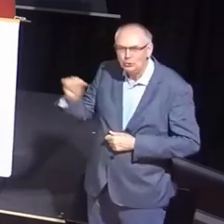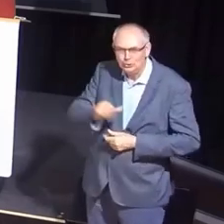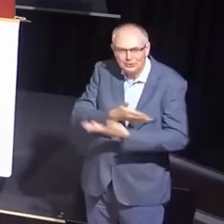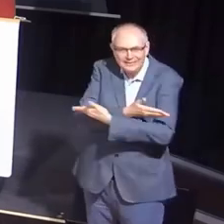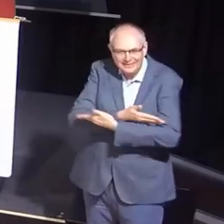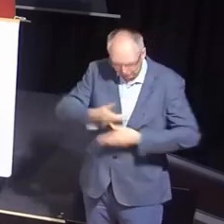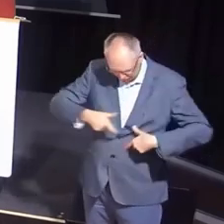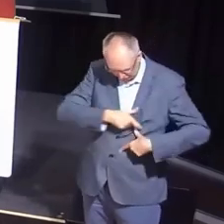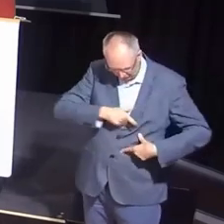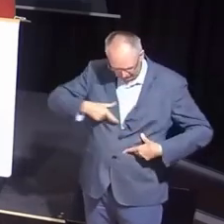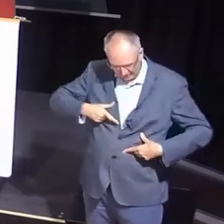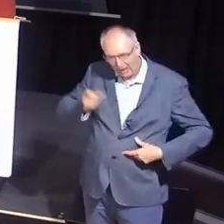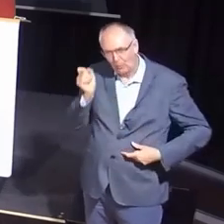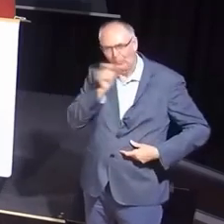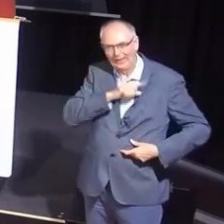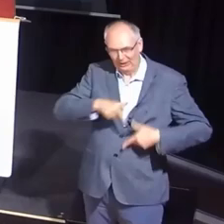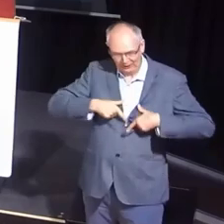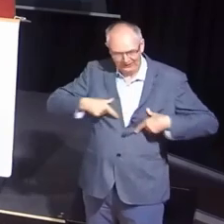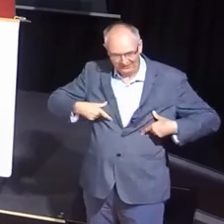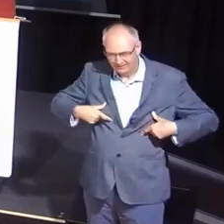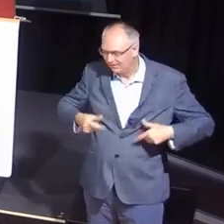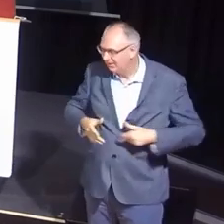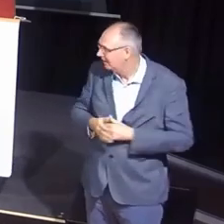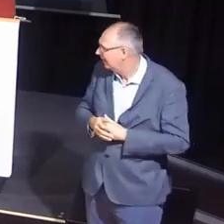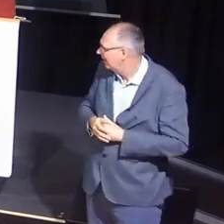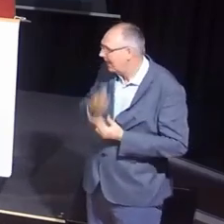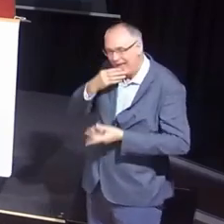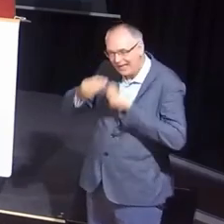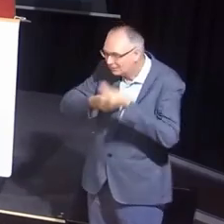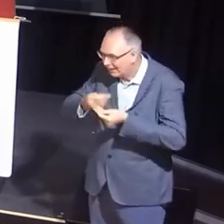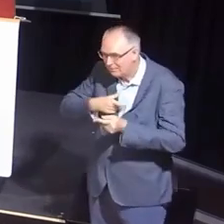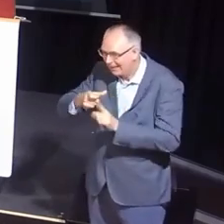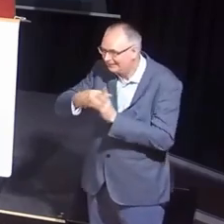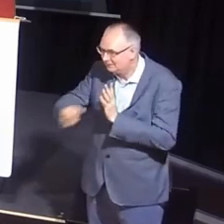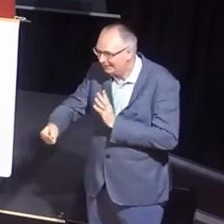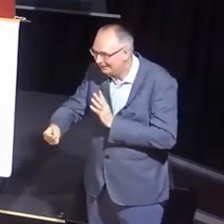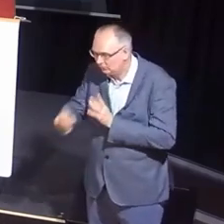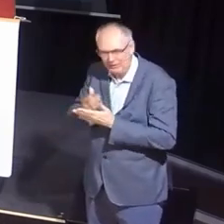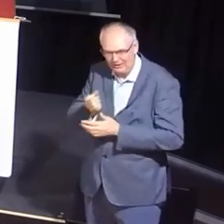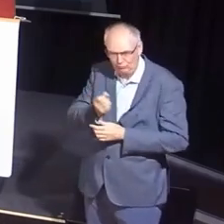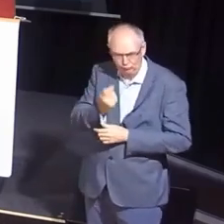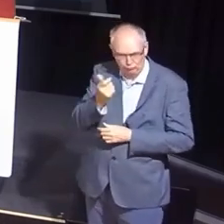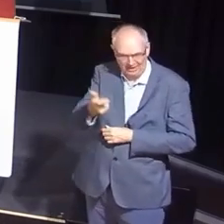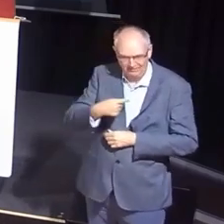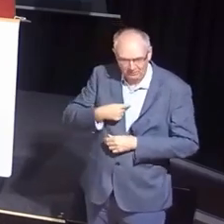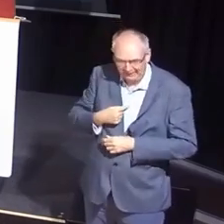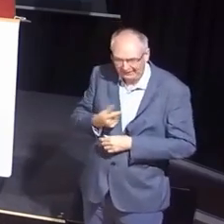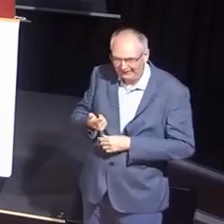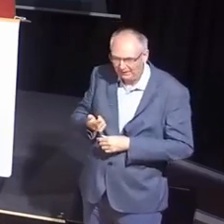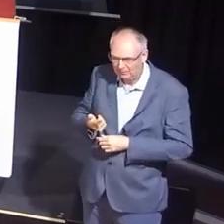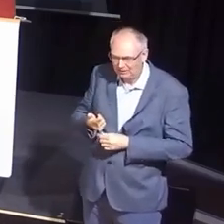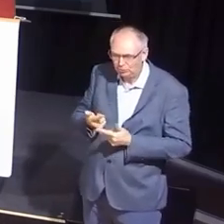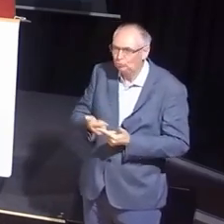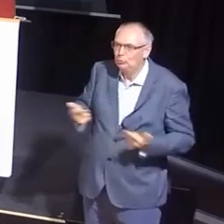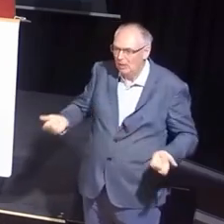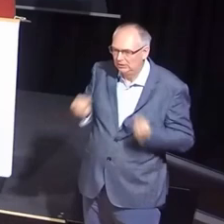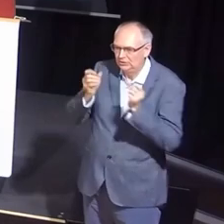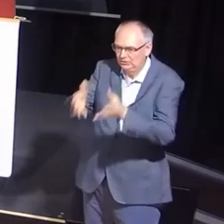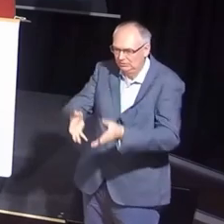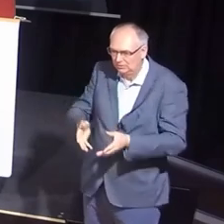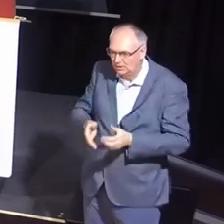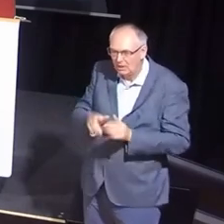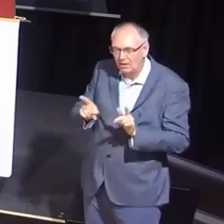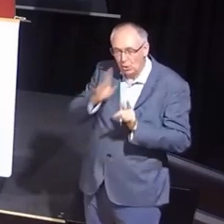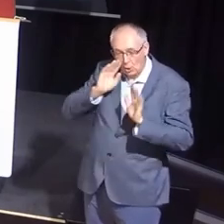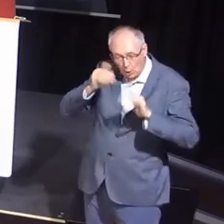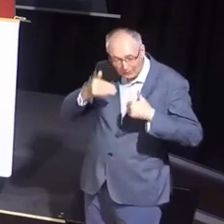We should get t-shirts. I'm just weird. I actually didn't talk about my disabilities, which is really unusual for me because I'm an oversharer. But I am